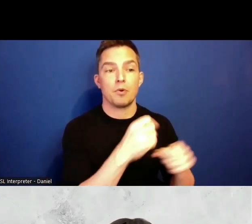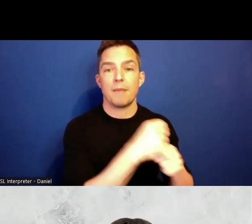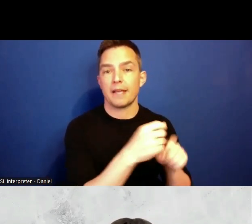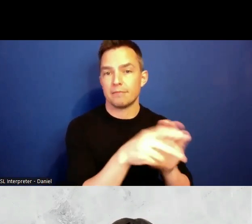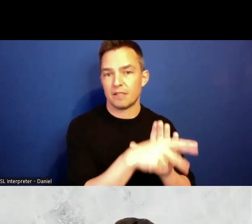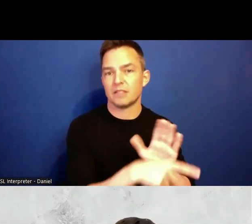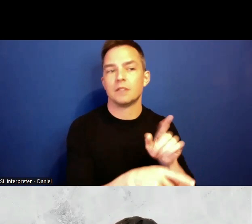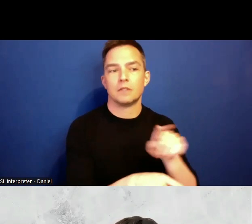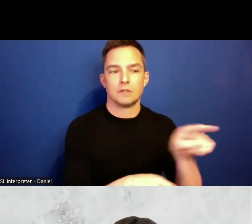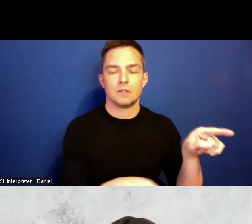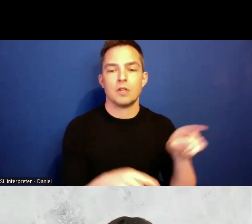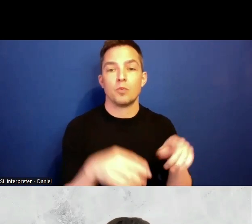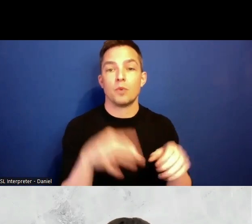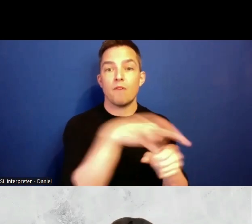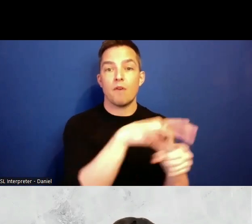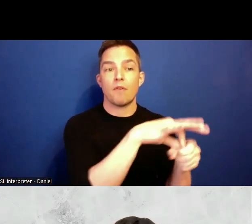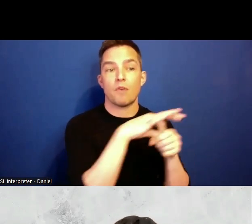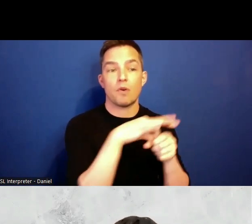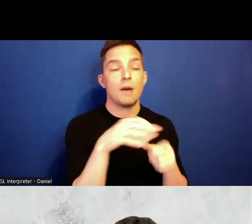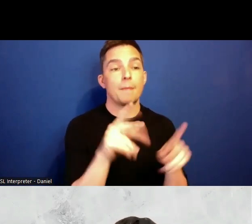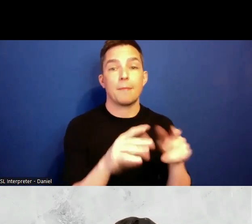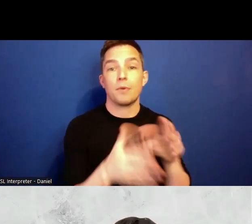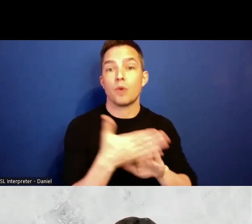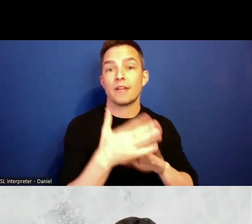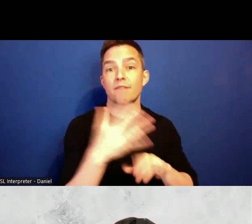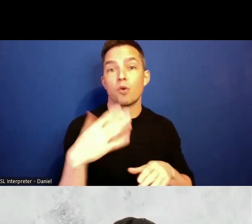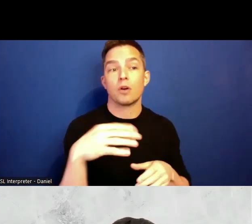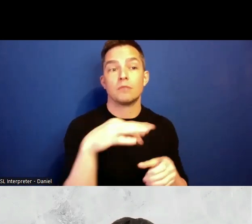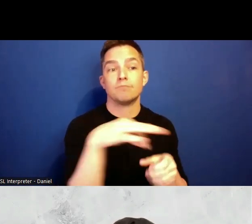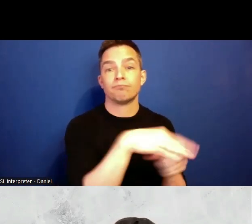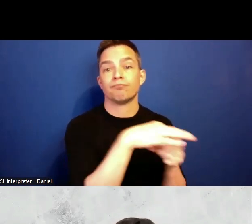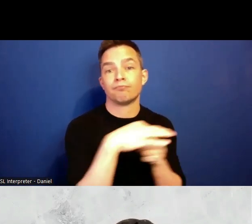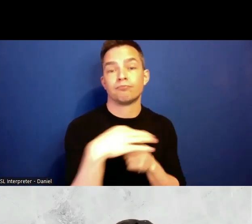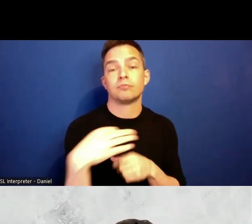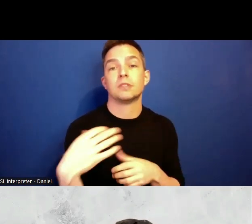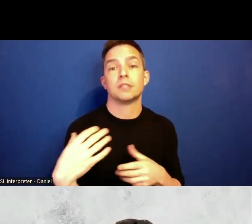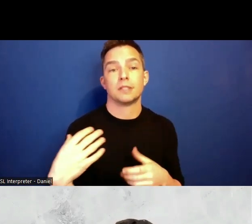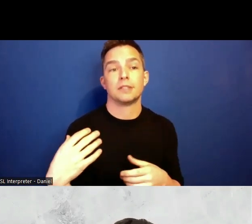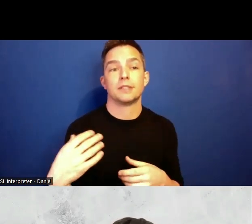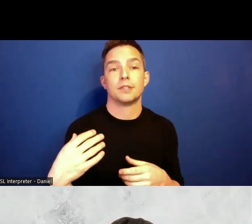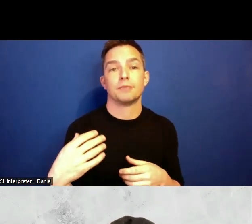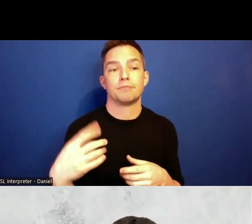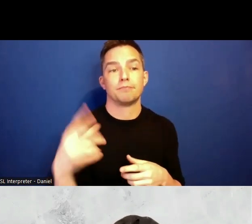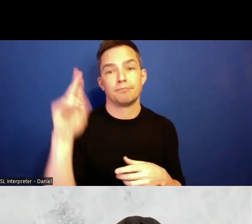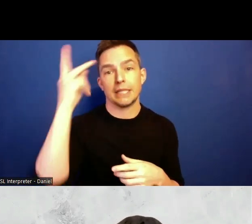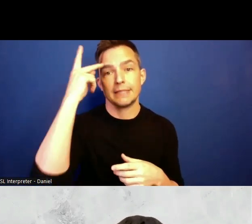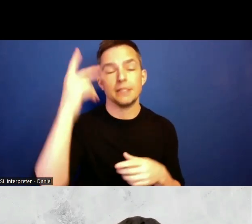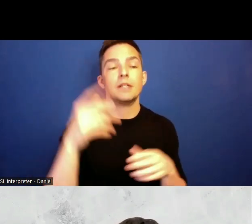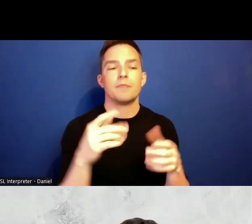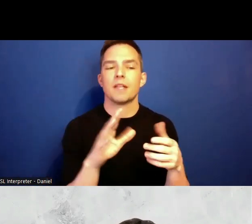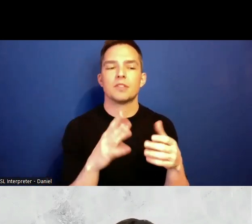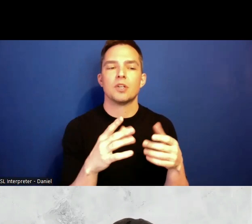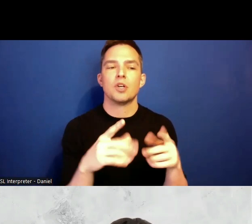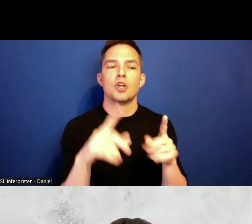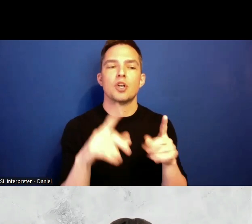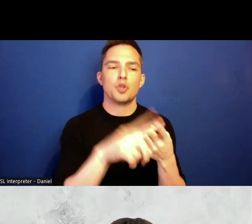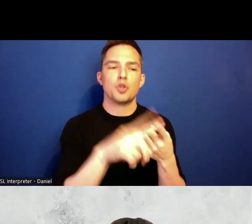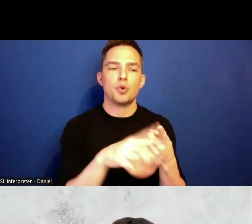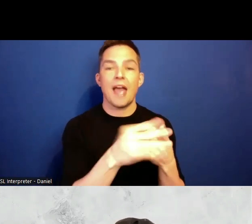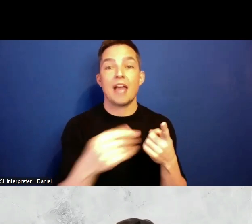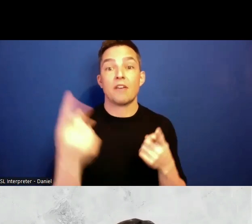who we vote for, people who are running for office, it's really important to and for us to talk